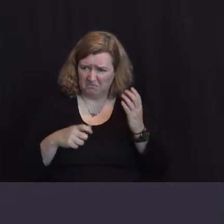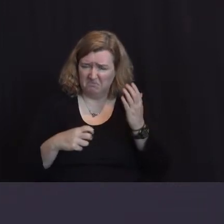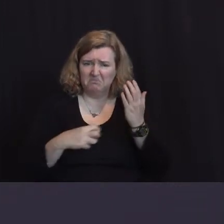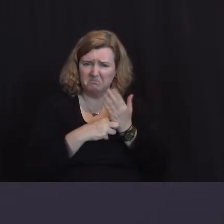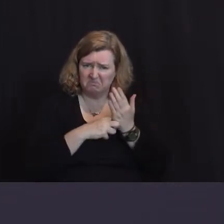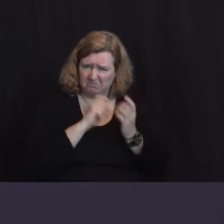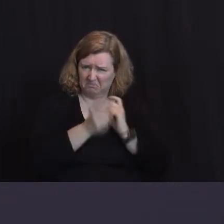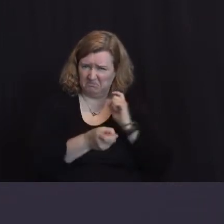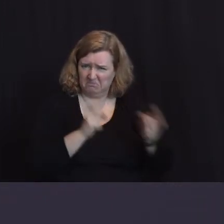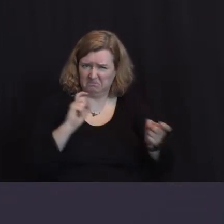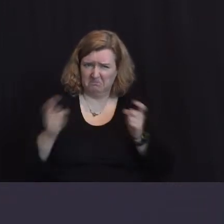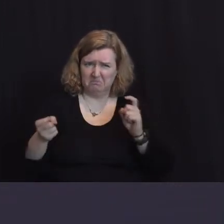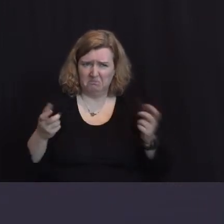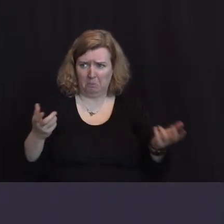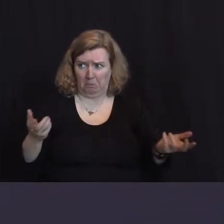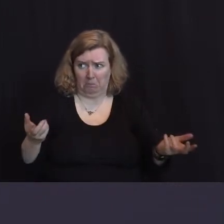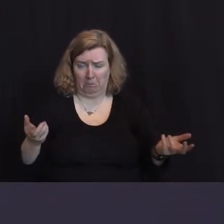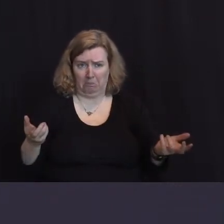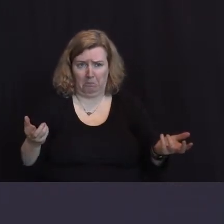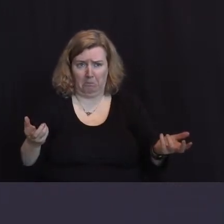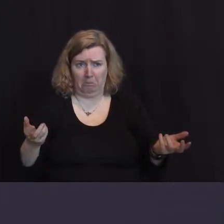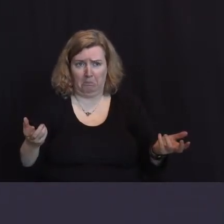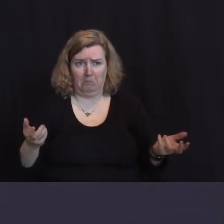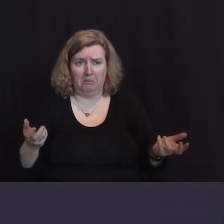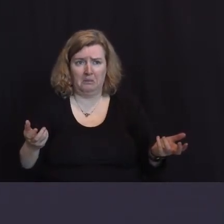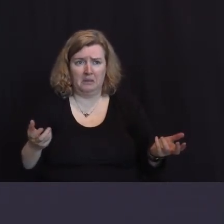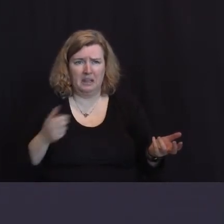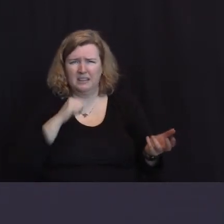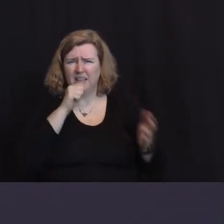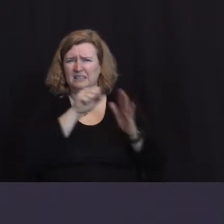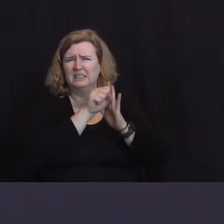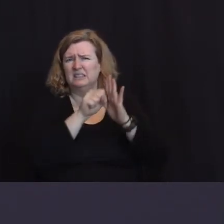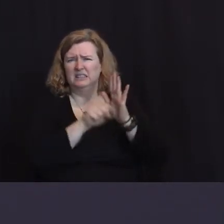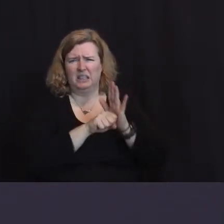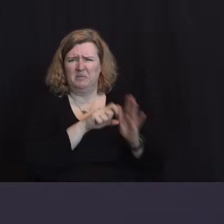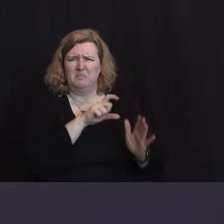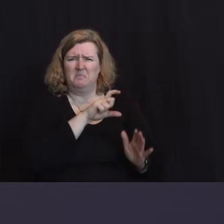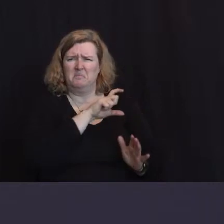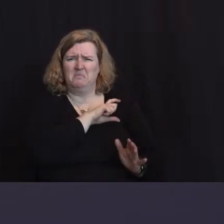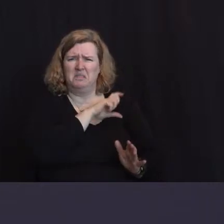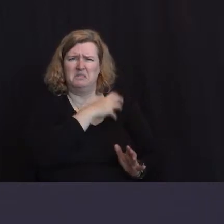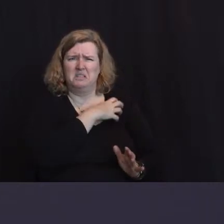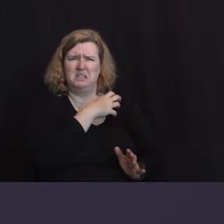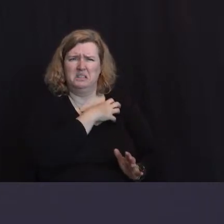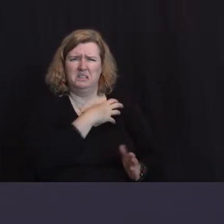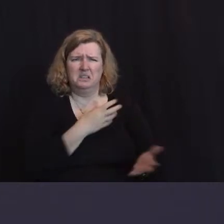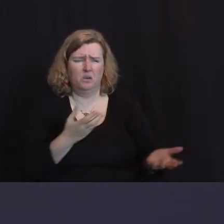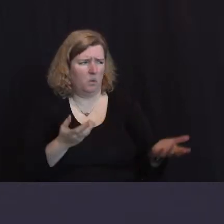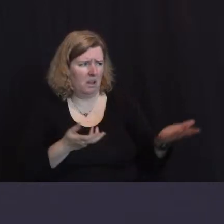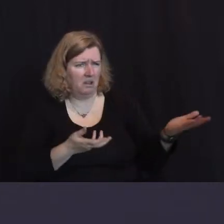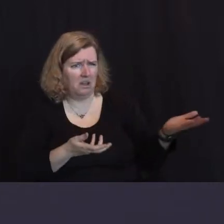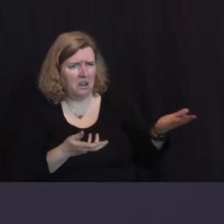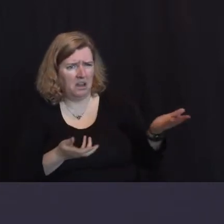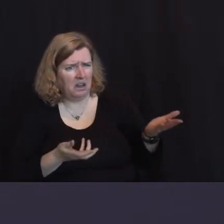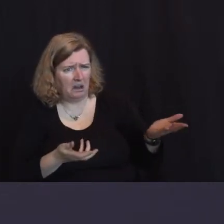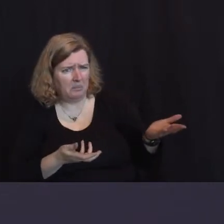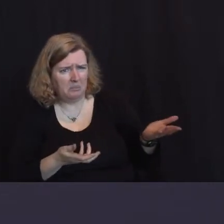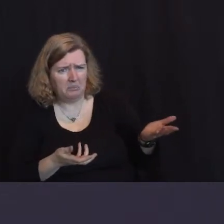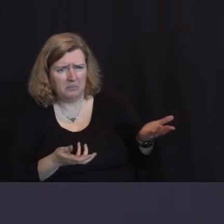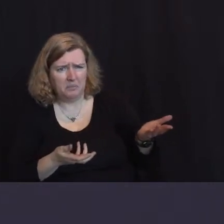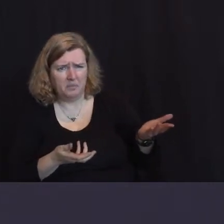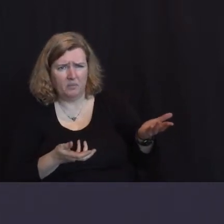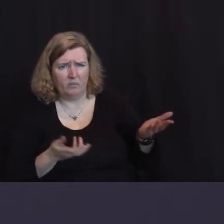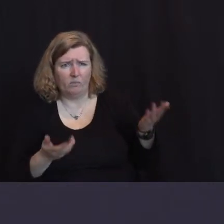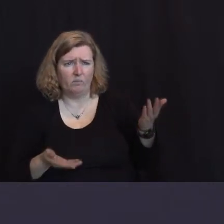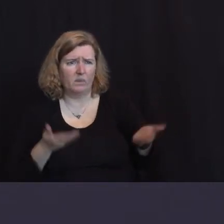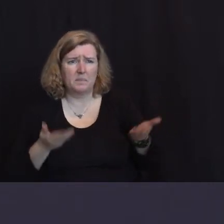police department would be making that move, I would assume, Pat, or in your case, where you all do you step in and do the shoes of the local